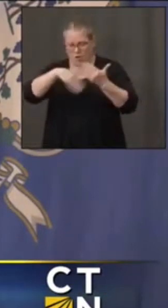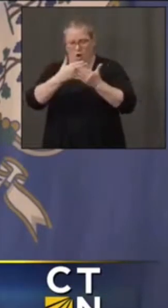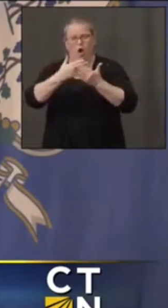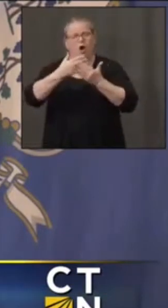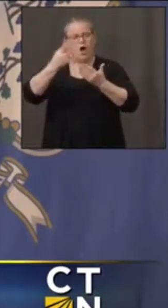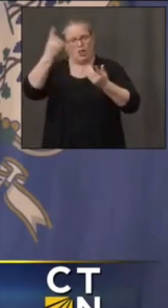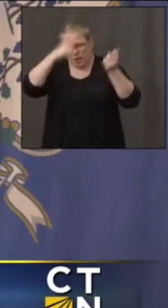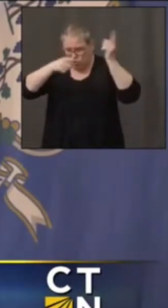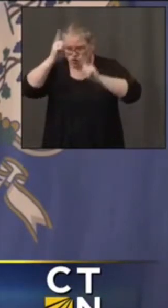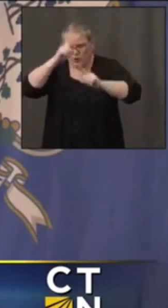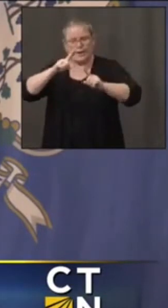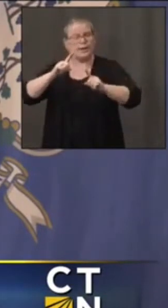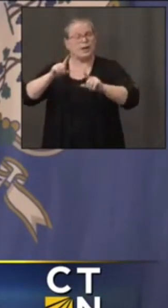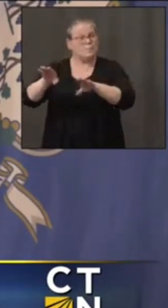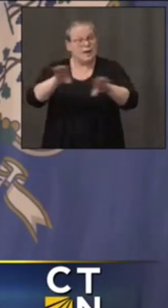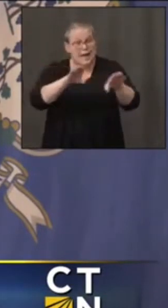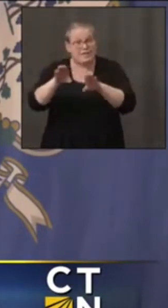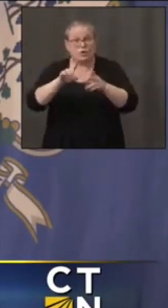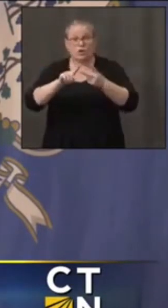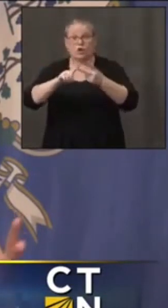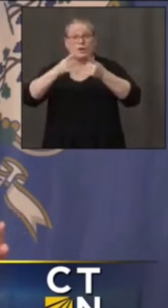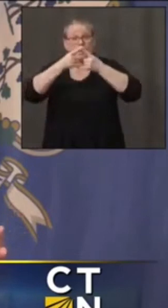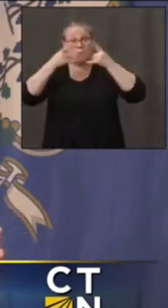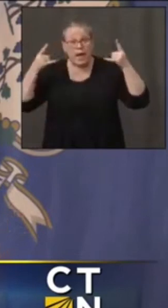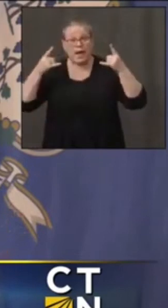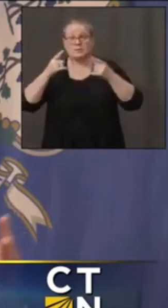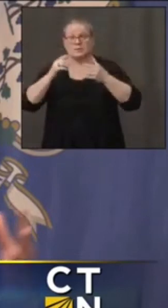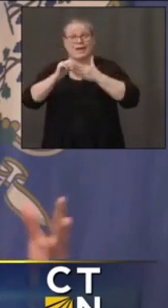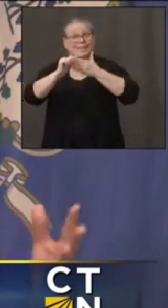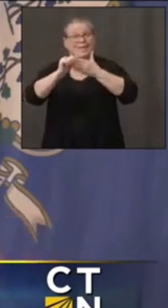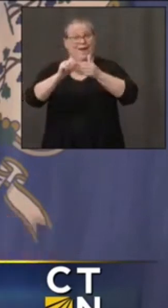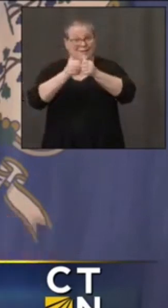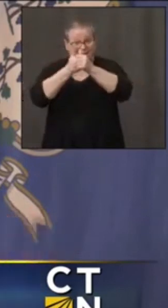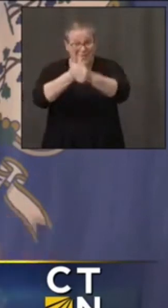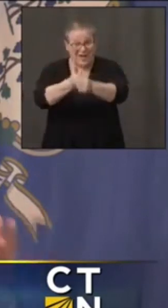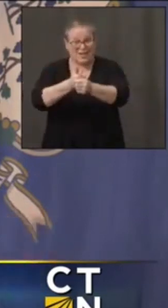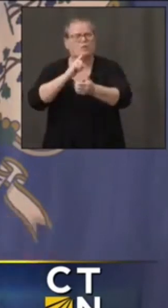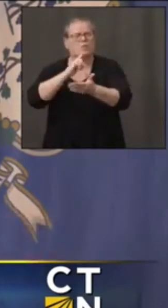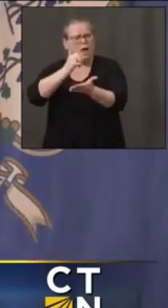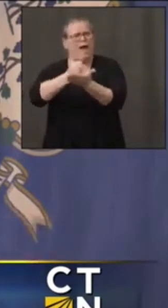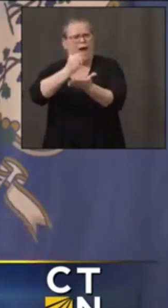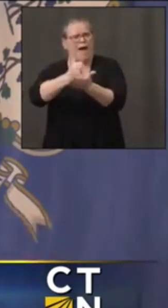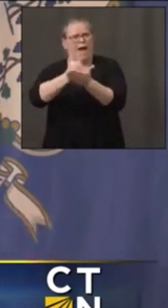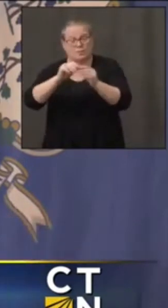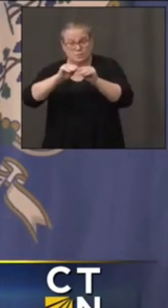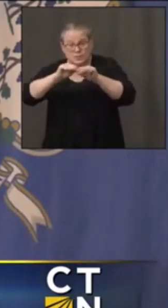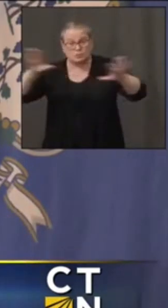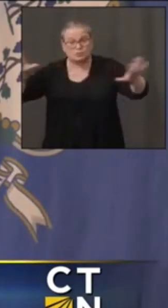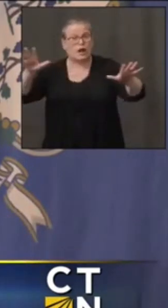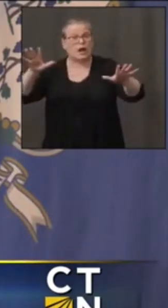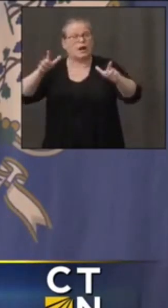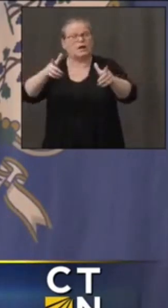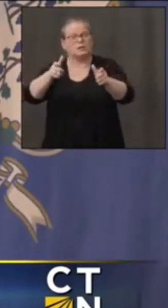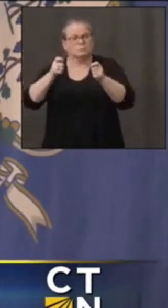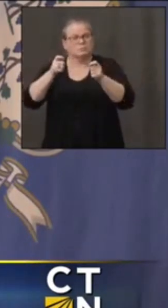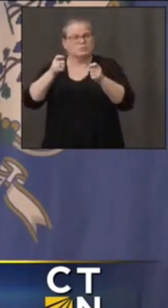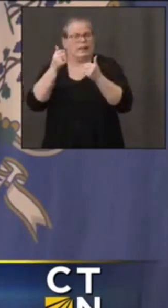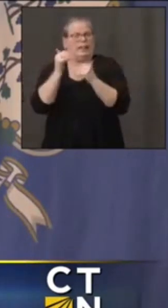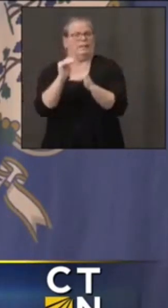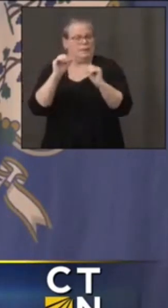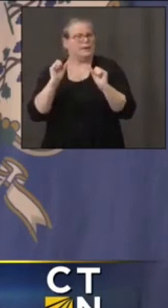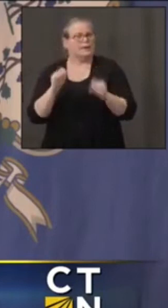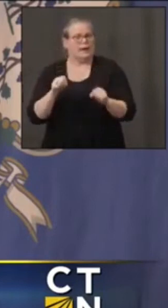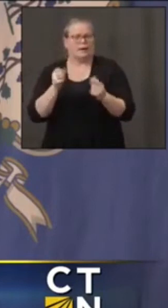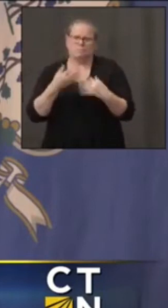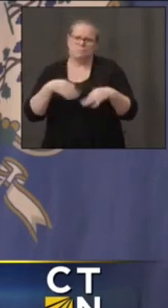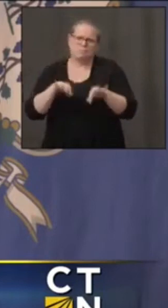and following those guidance can make an enormous difference in terms of limiting the spread of COVID. So